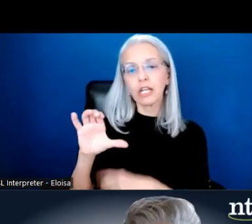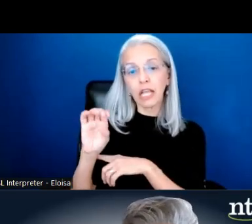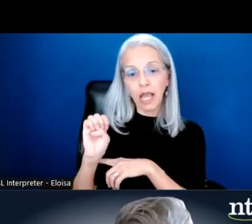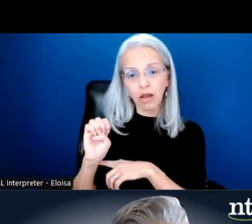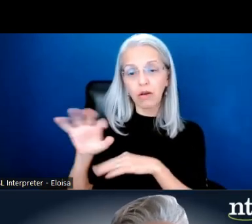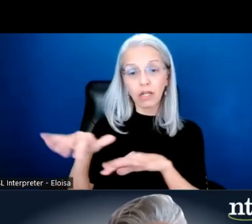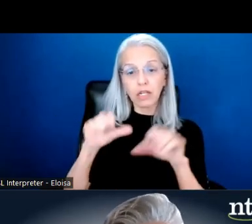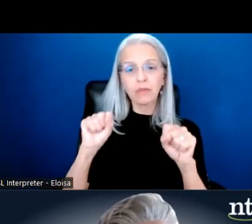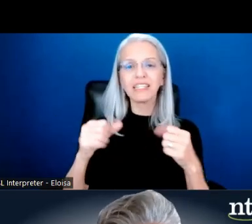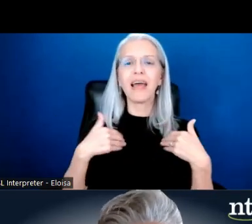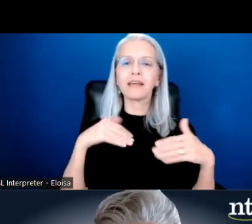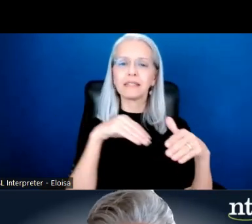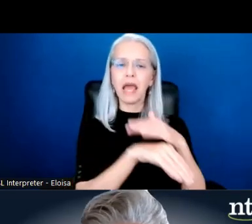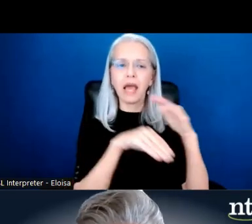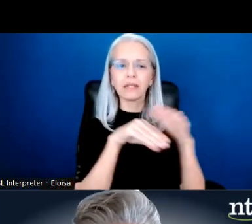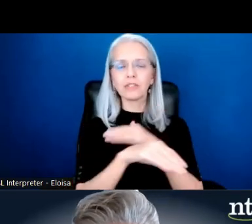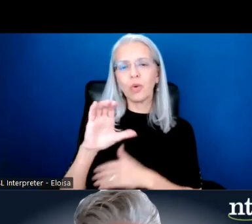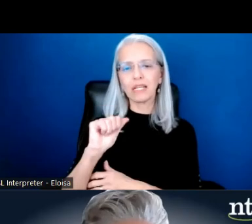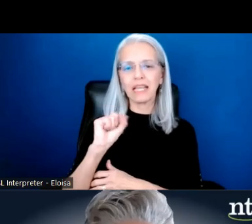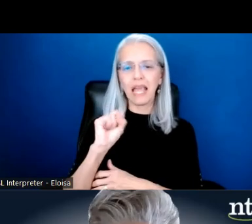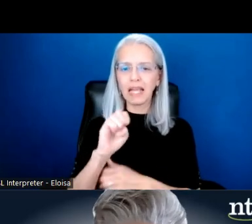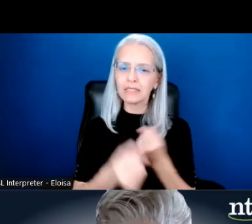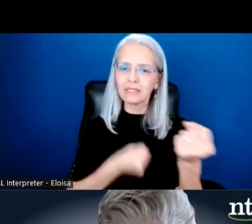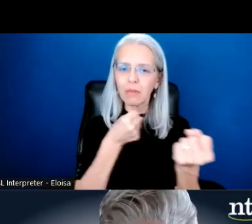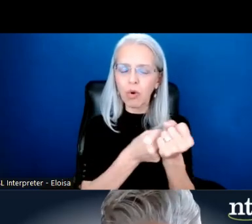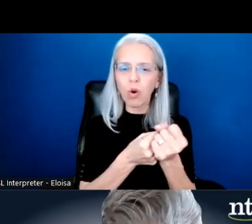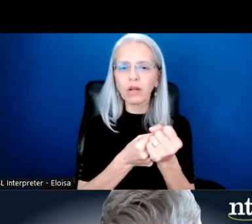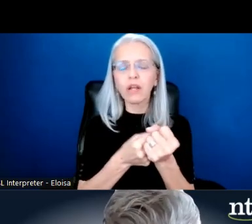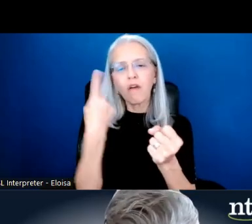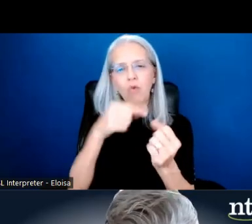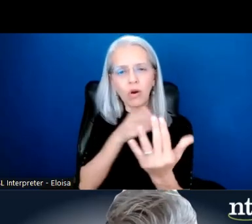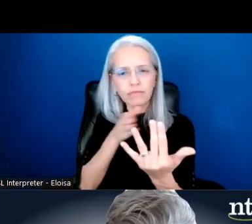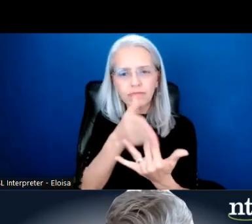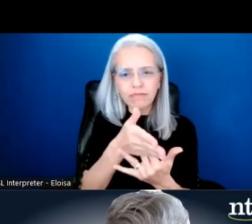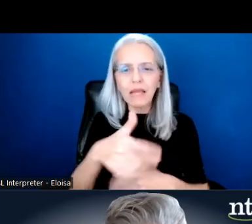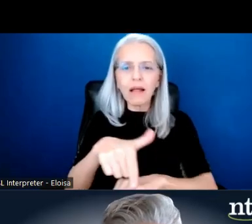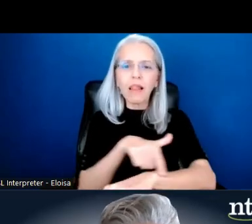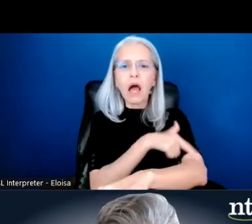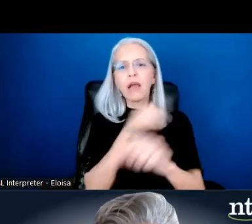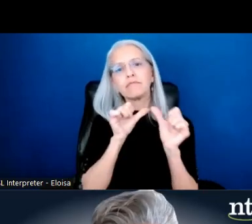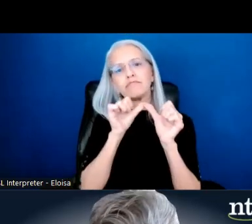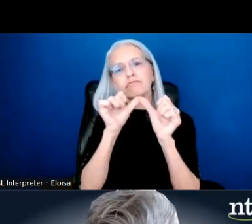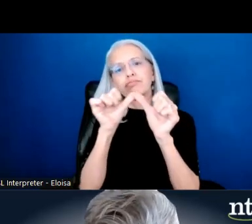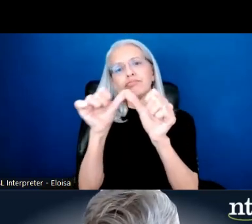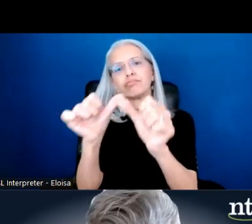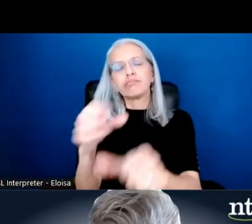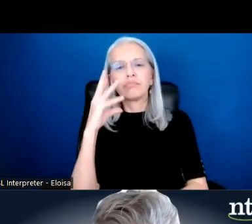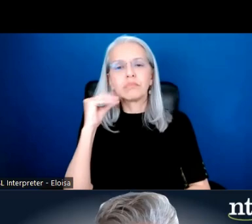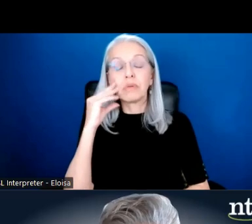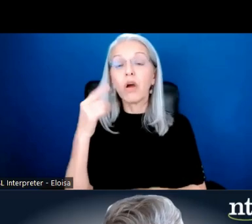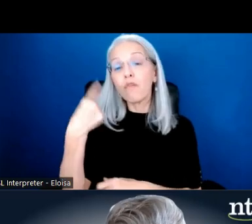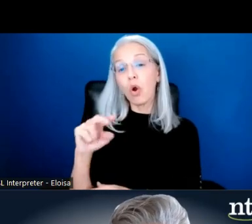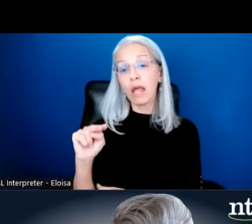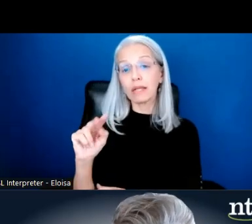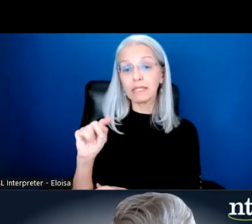adoption competent support necessary to navigate this lifelong journey. For NTI, we're